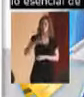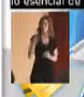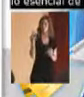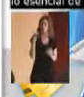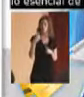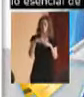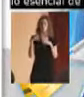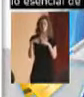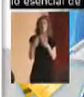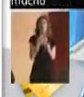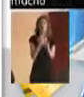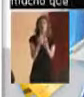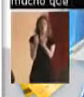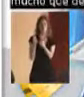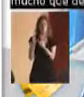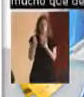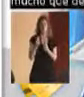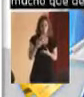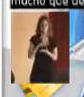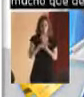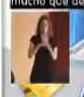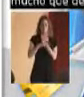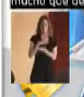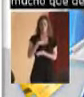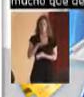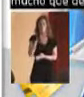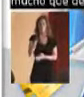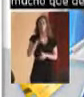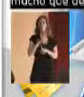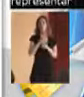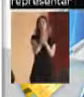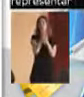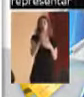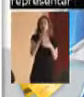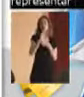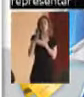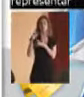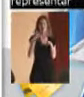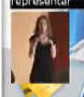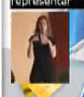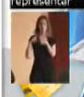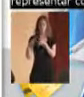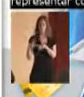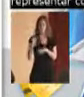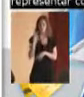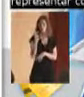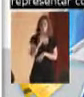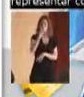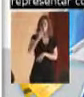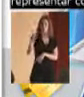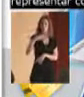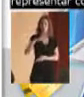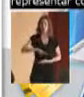that there's a lot to say on the possibility of representing